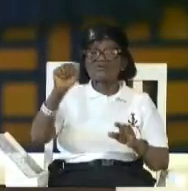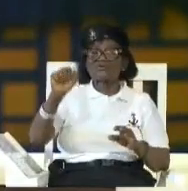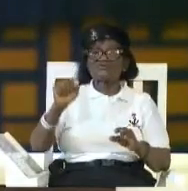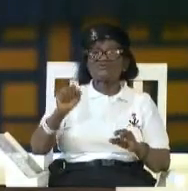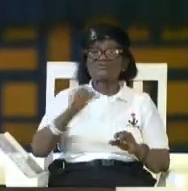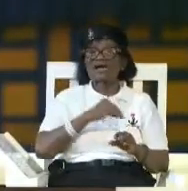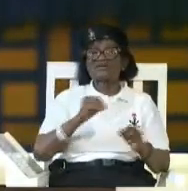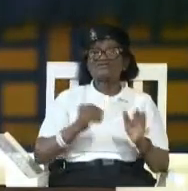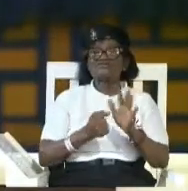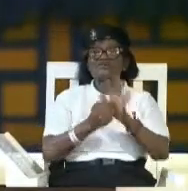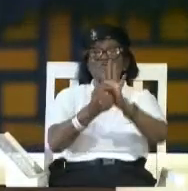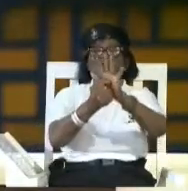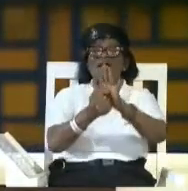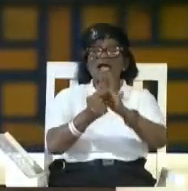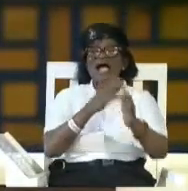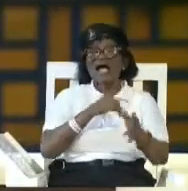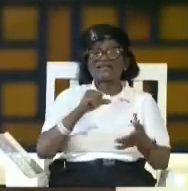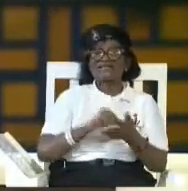about time to go home.